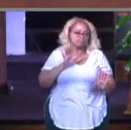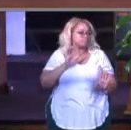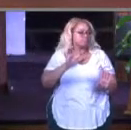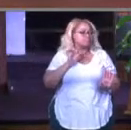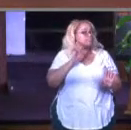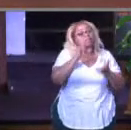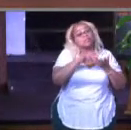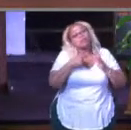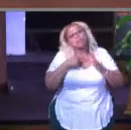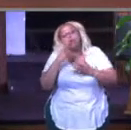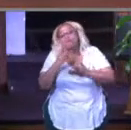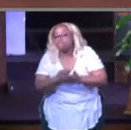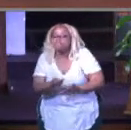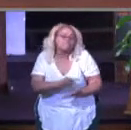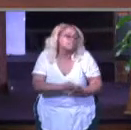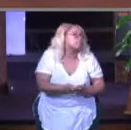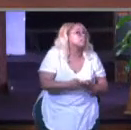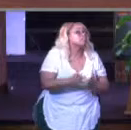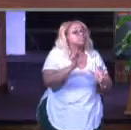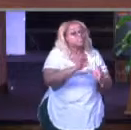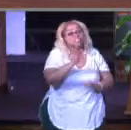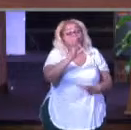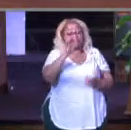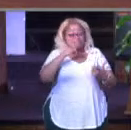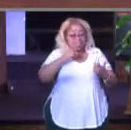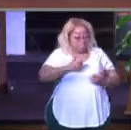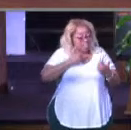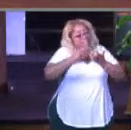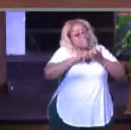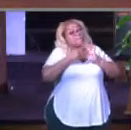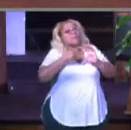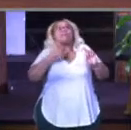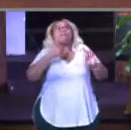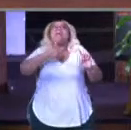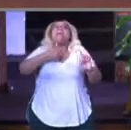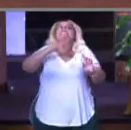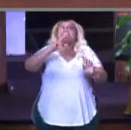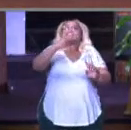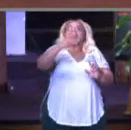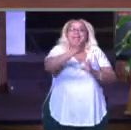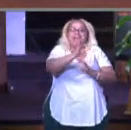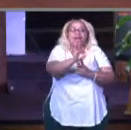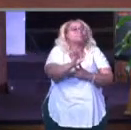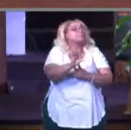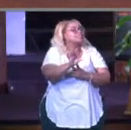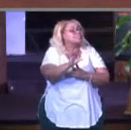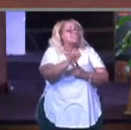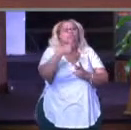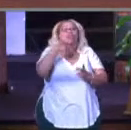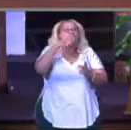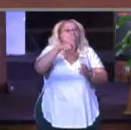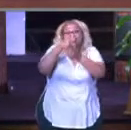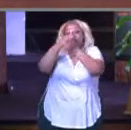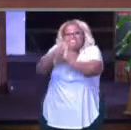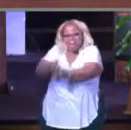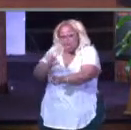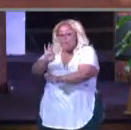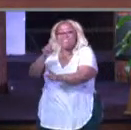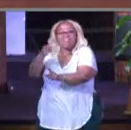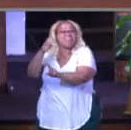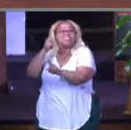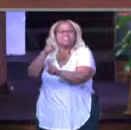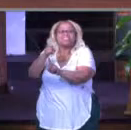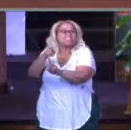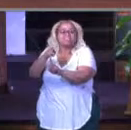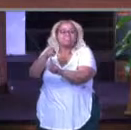Doesn't mean that we won't fall. The spirit being in our lives just means that we have a second option. We don't have to follow our